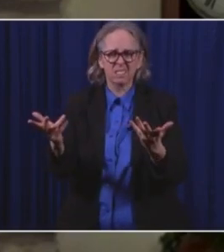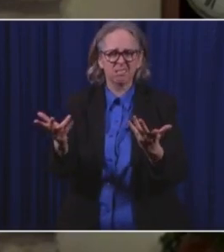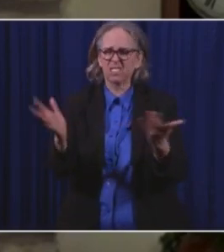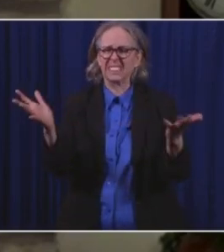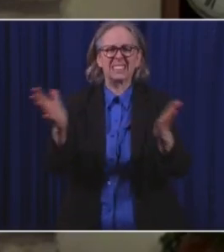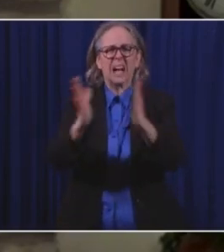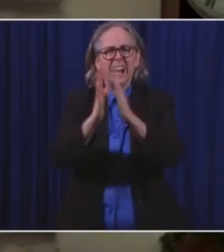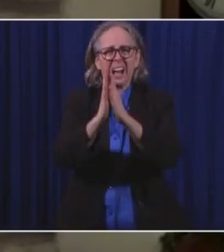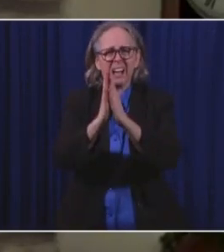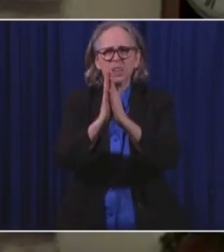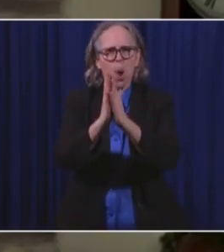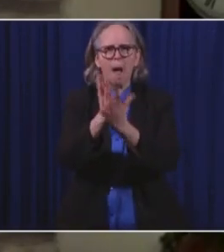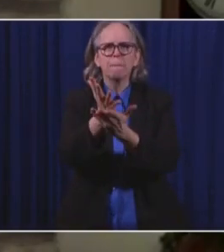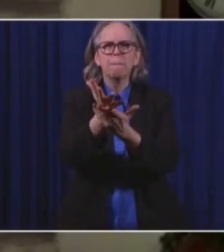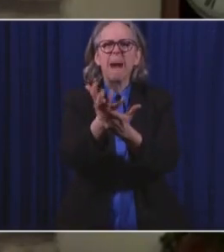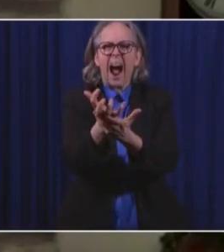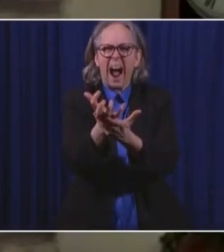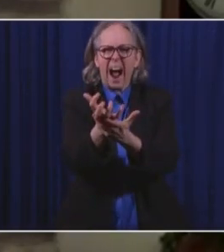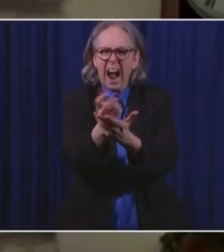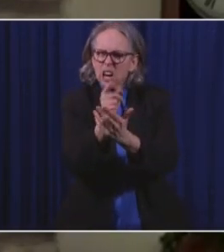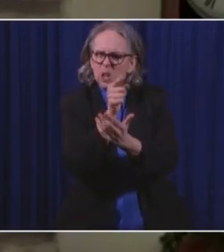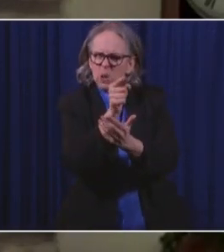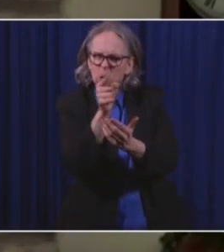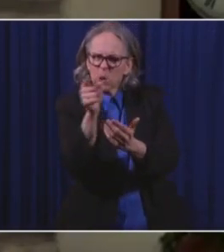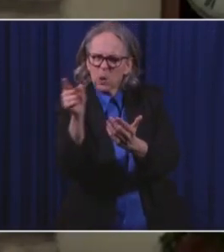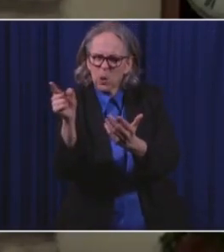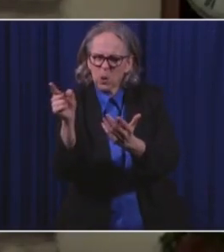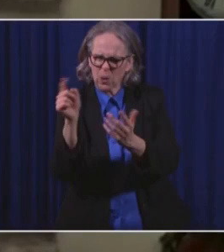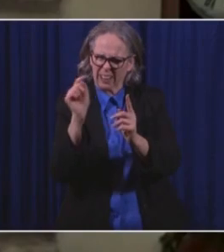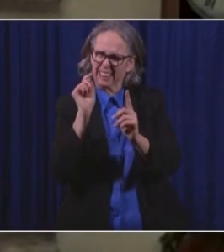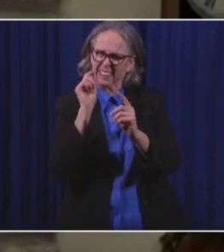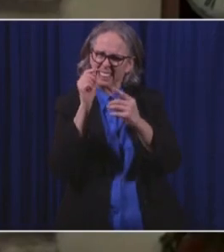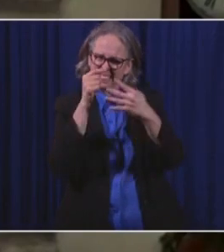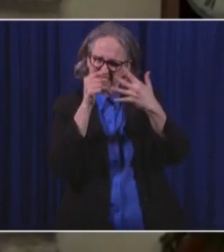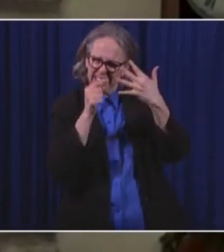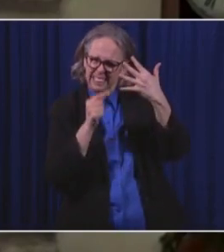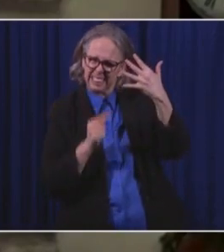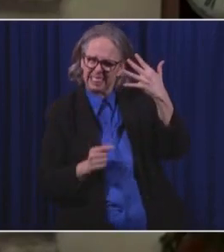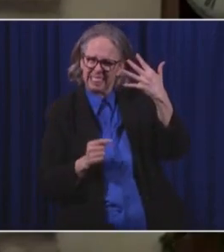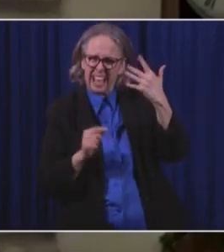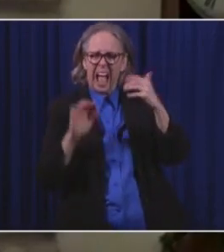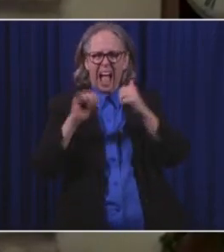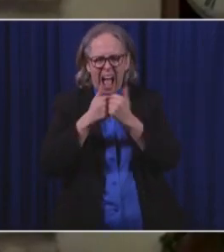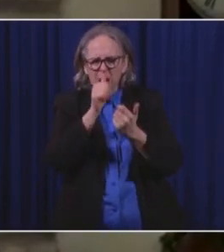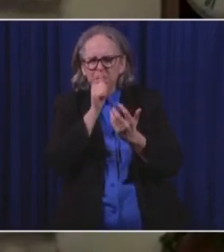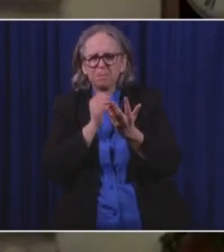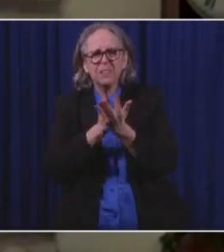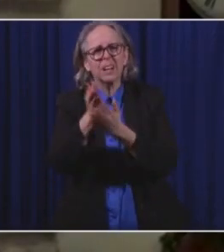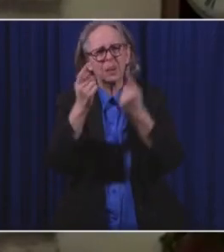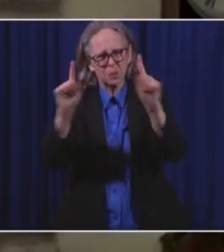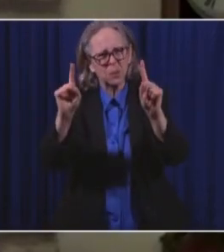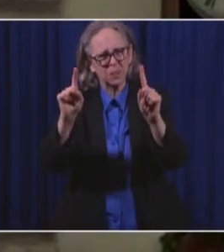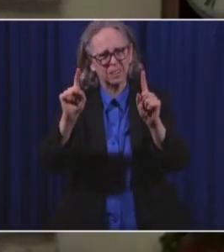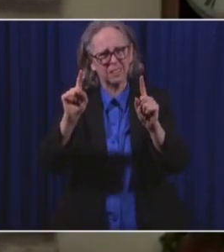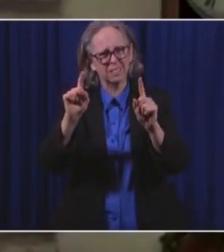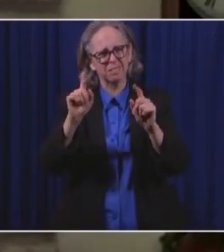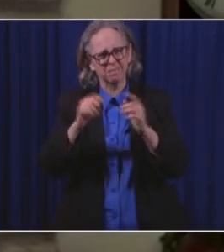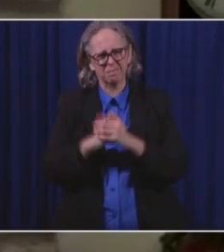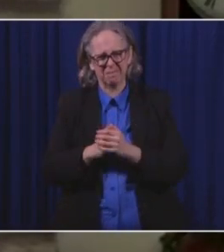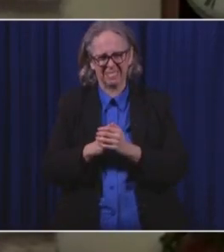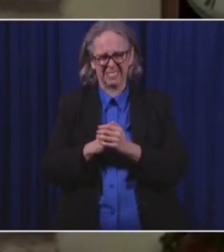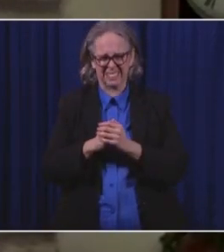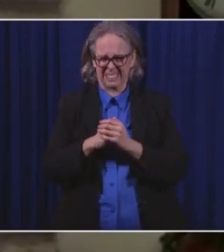This is our pathway. This is what we need to do to set us up to go into the new year.